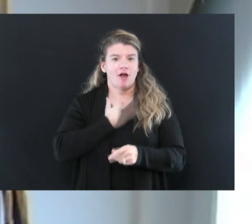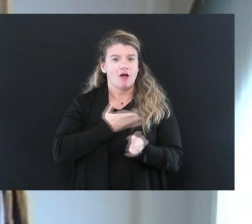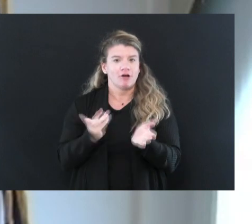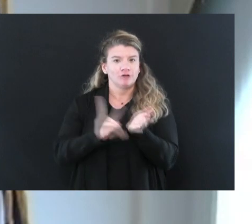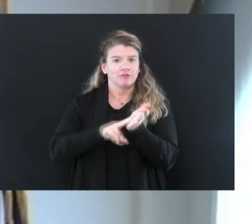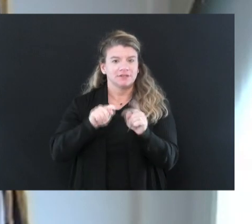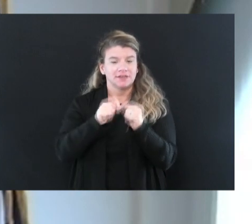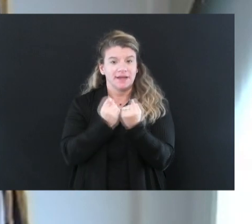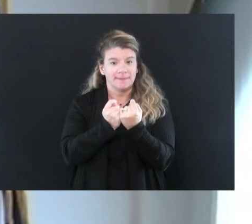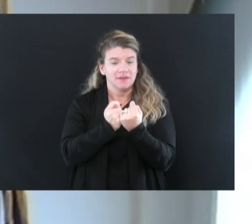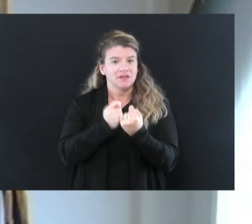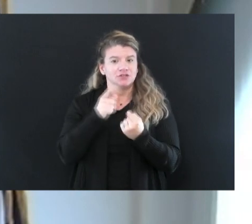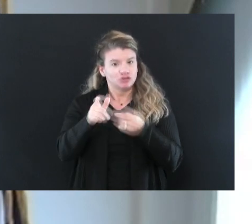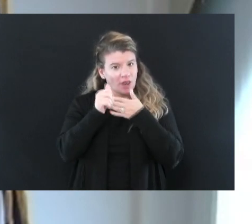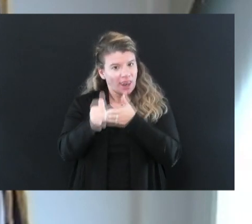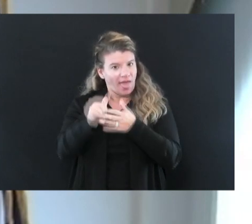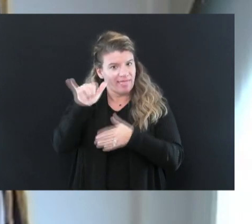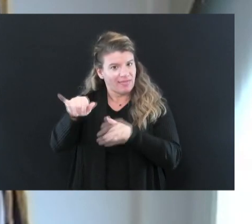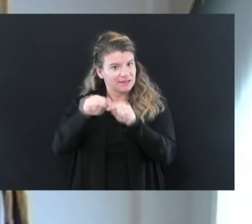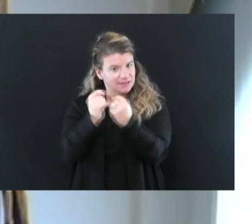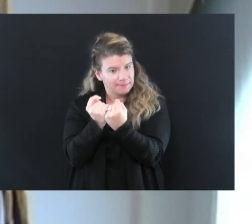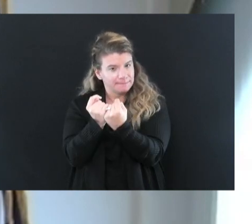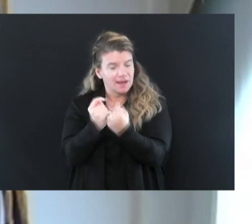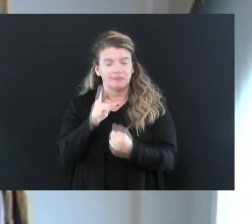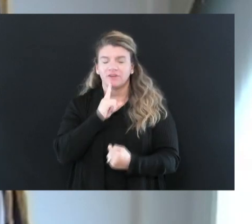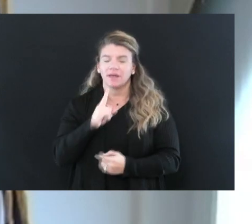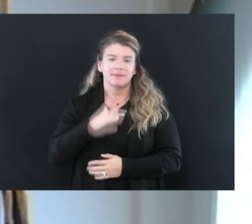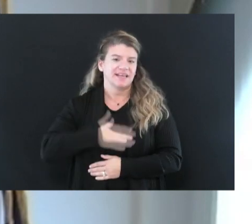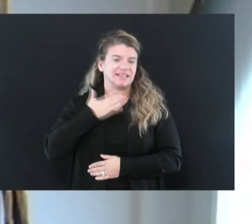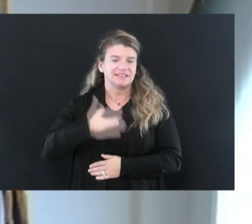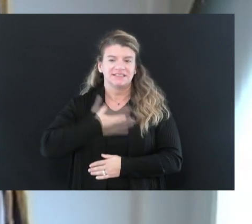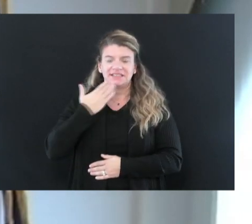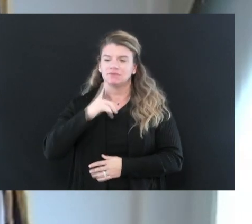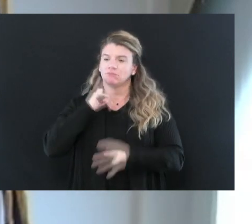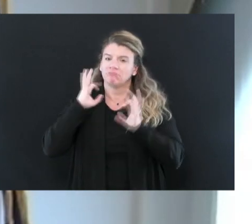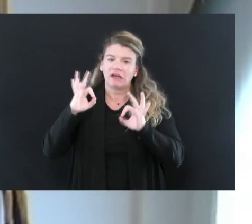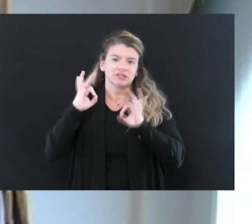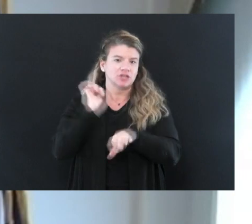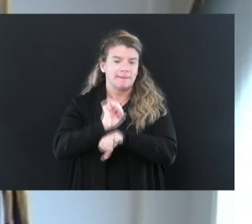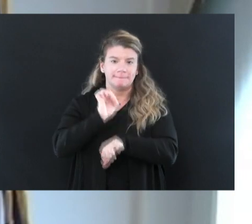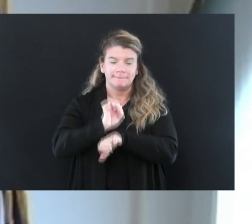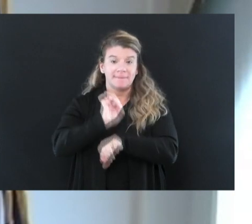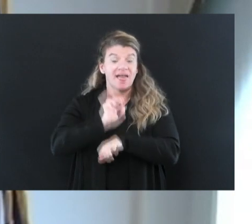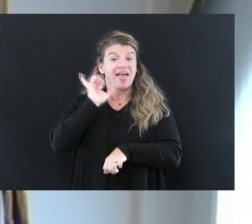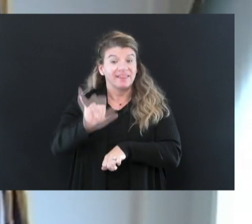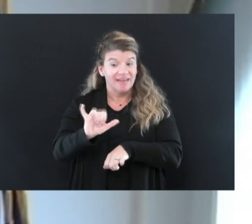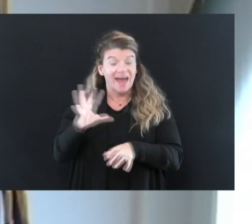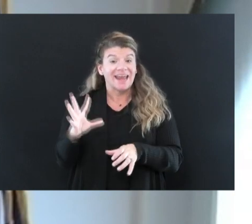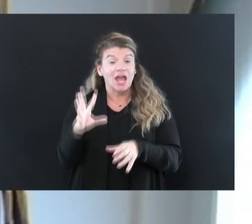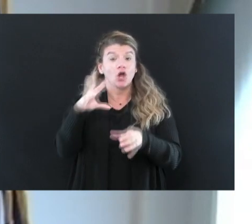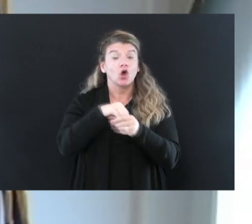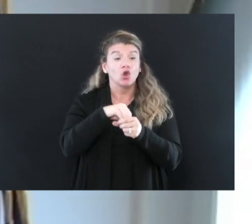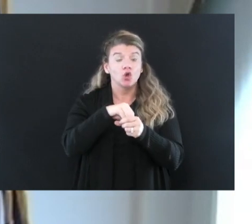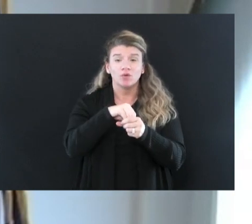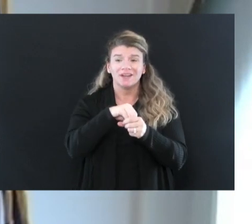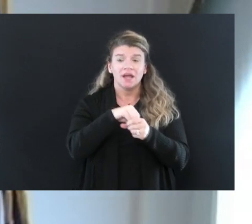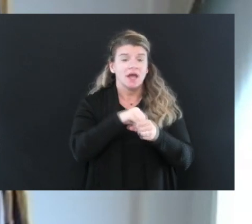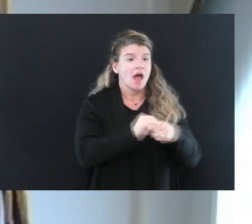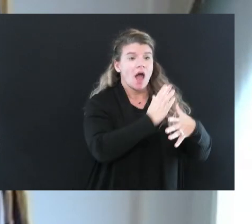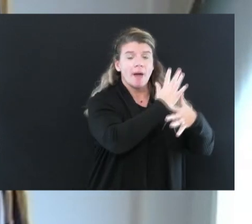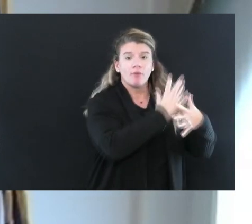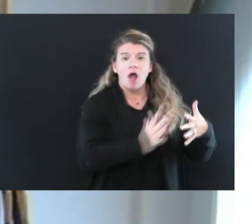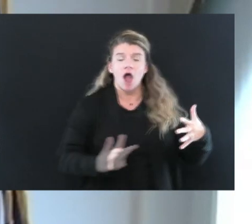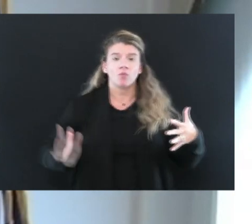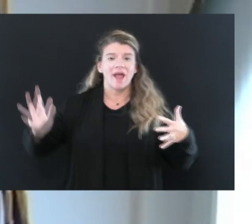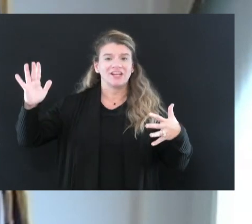basis, led that team, and very pleased. It was an excellent job. It did include a broad range, just so everyone knows,